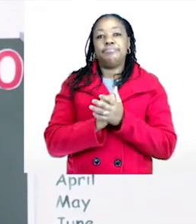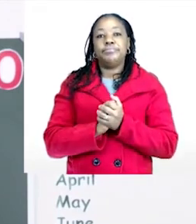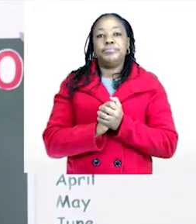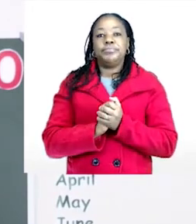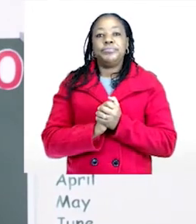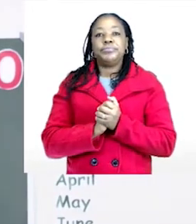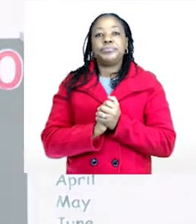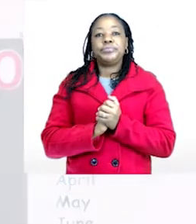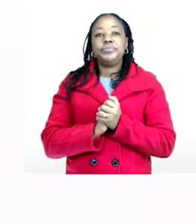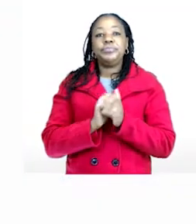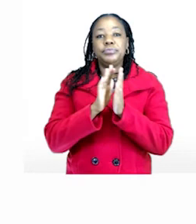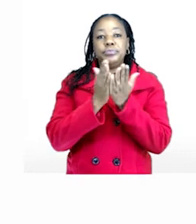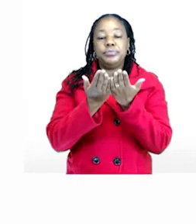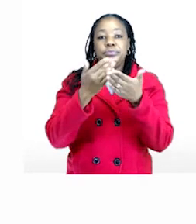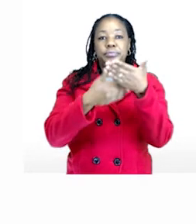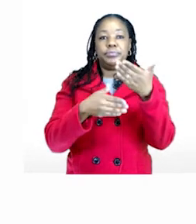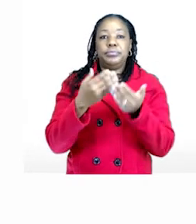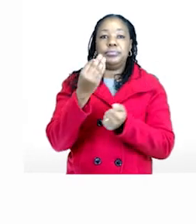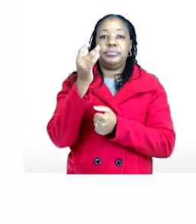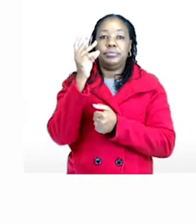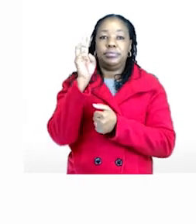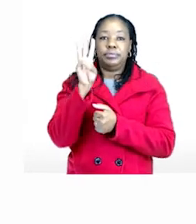our booklet on page 3.